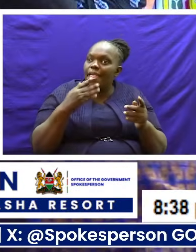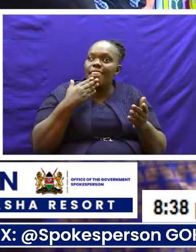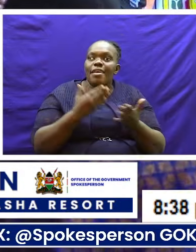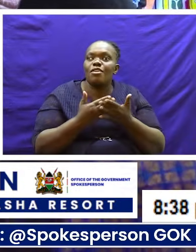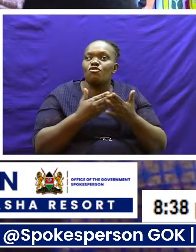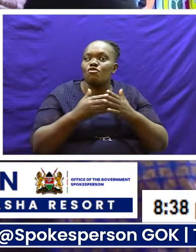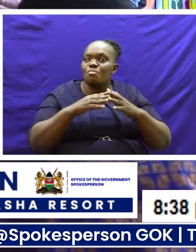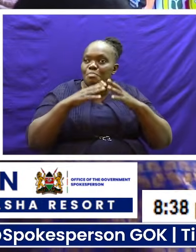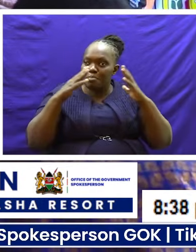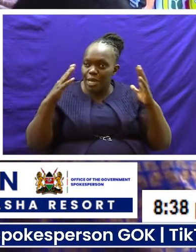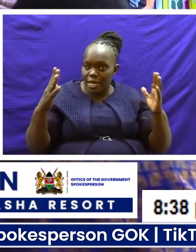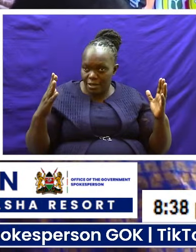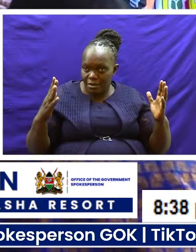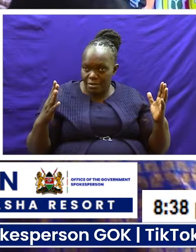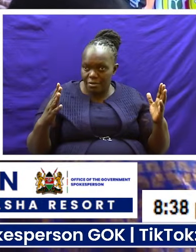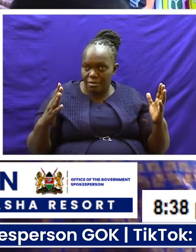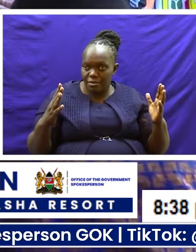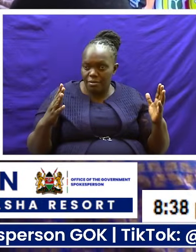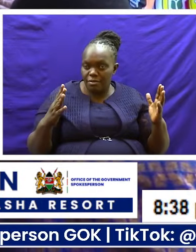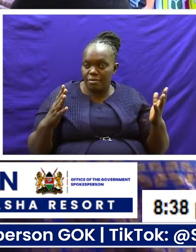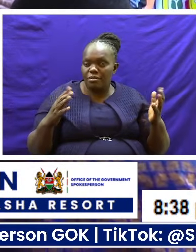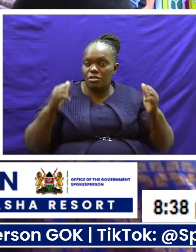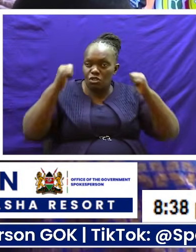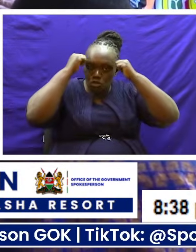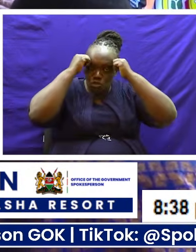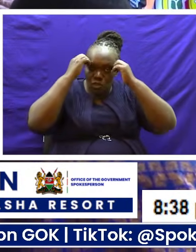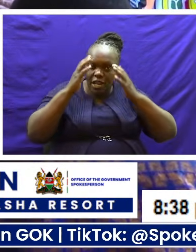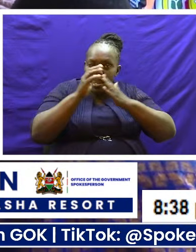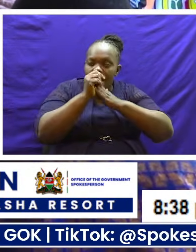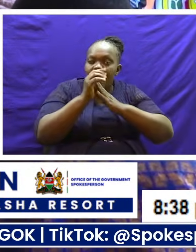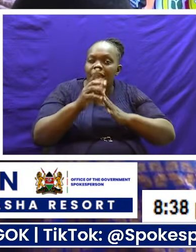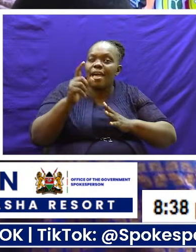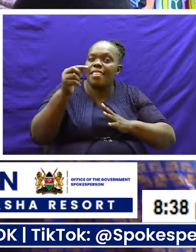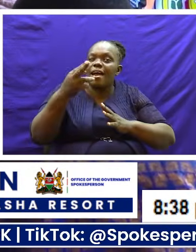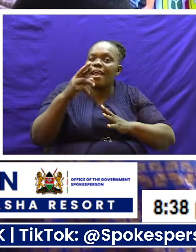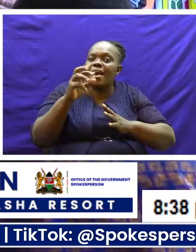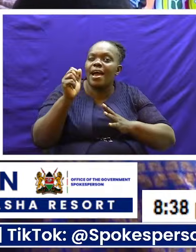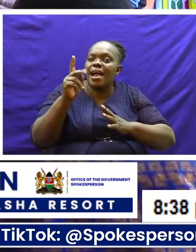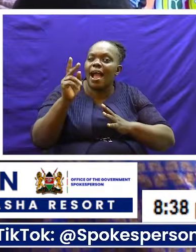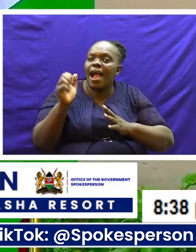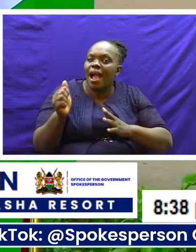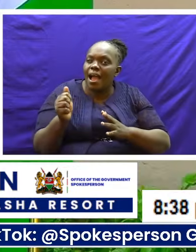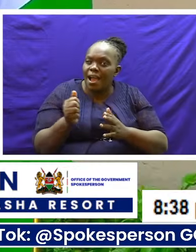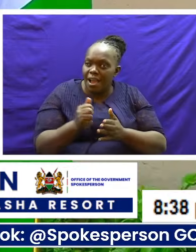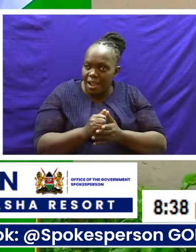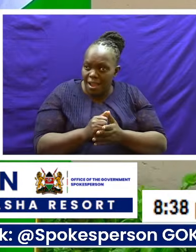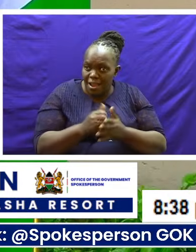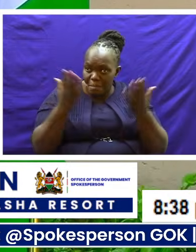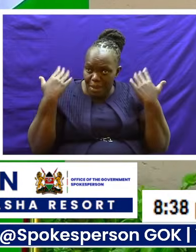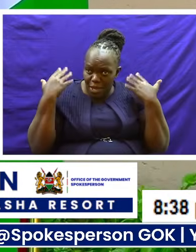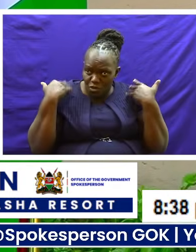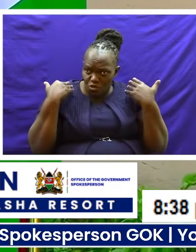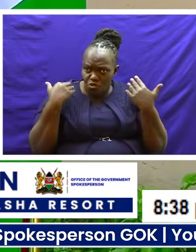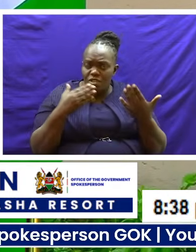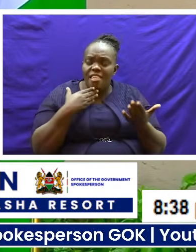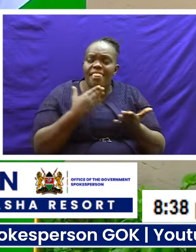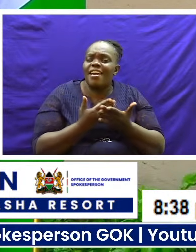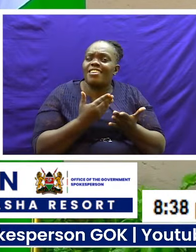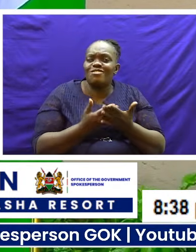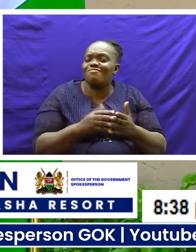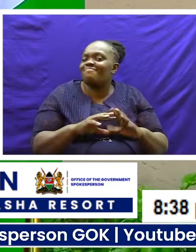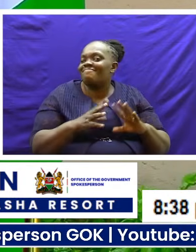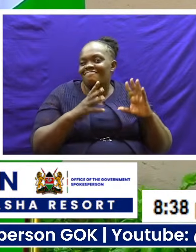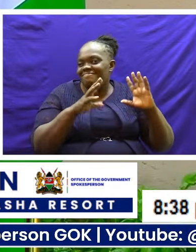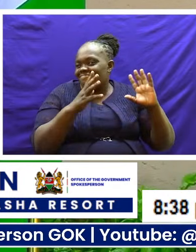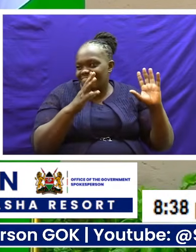much, the student leader from Tharaka. And thanks for the compliments in terms